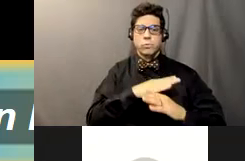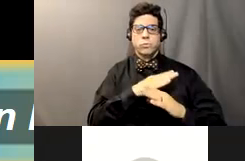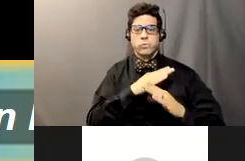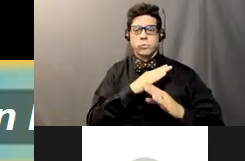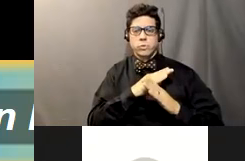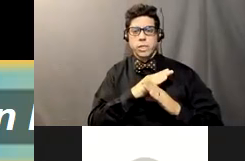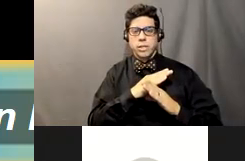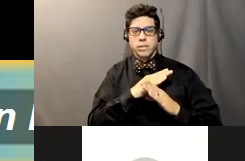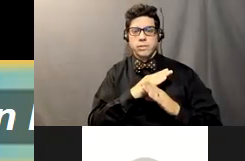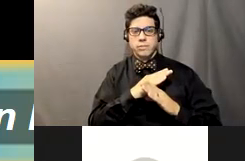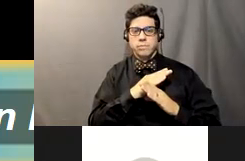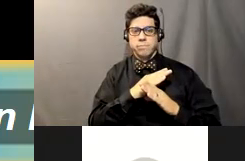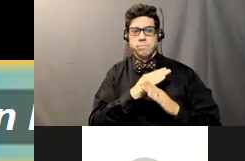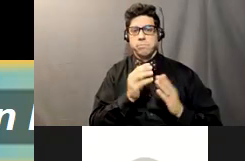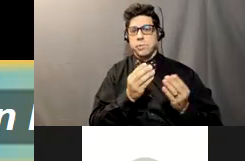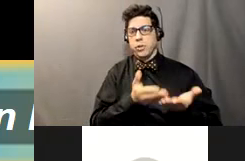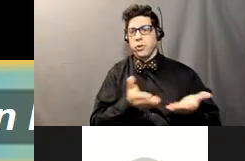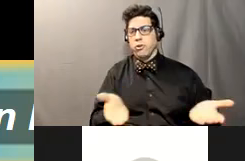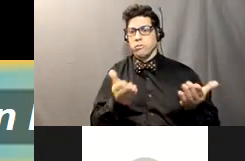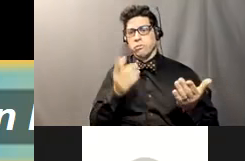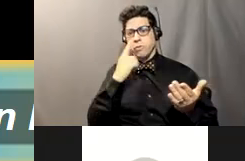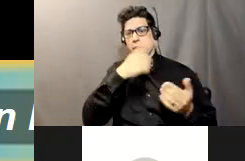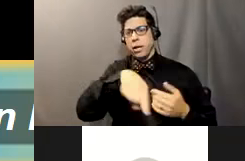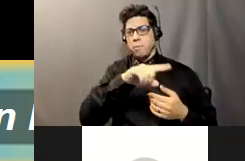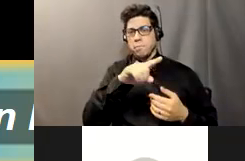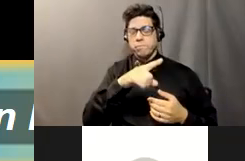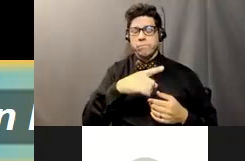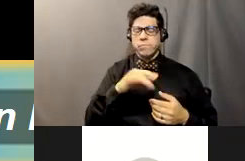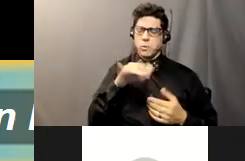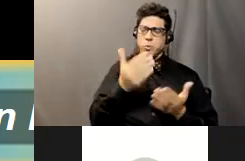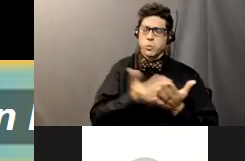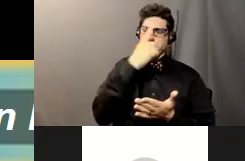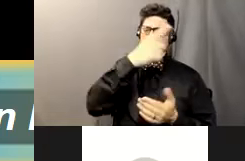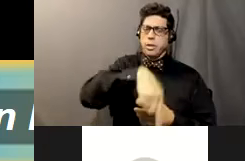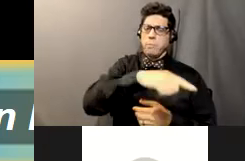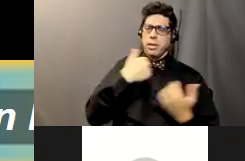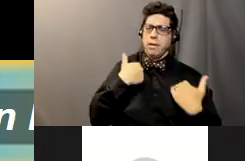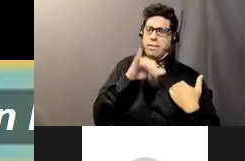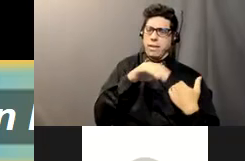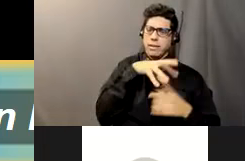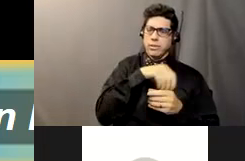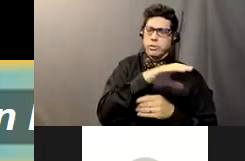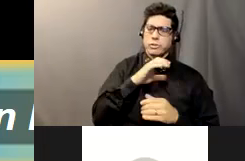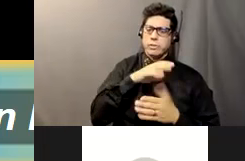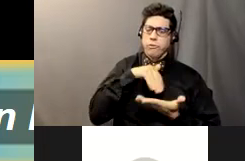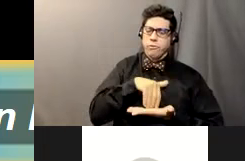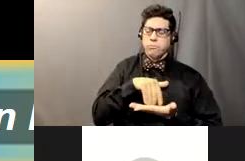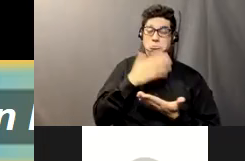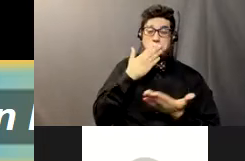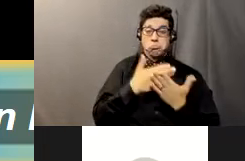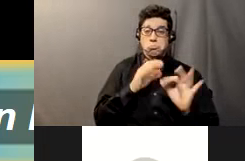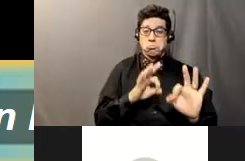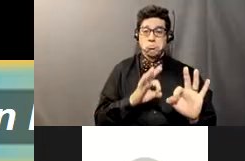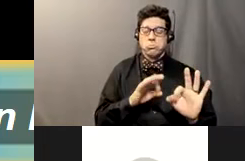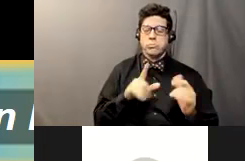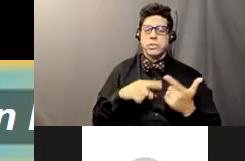was new to them having that kind of material in their centers. So that was a good thing. And then we